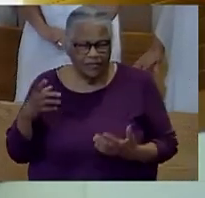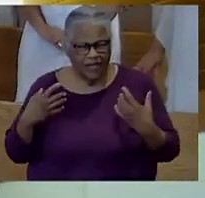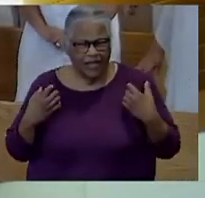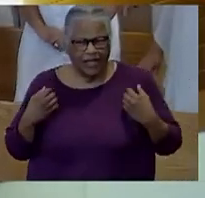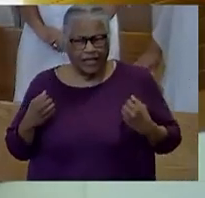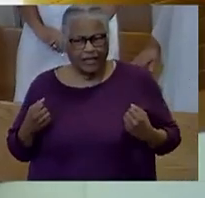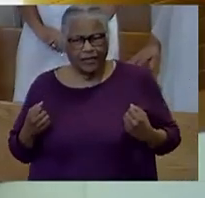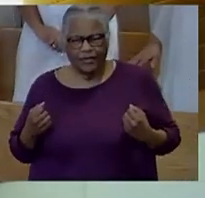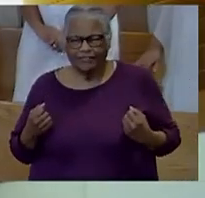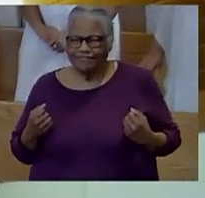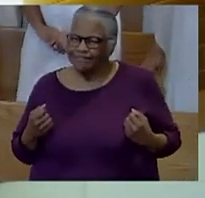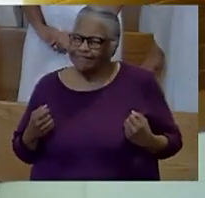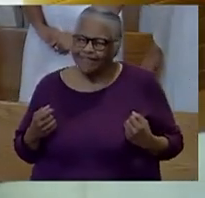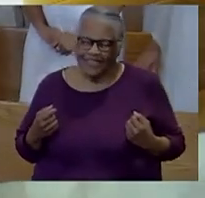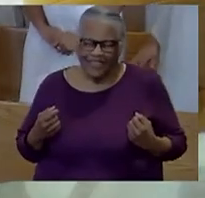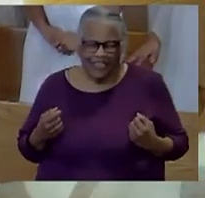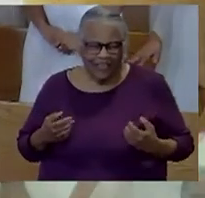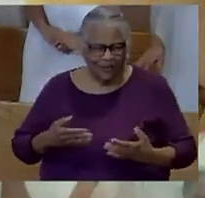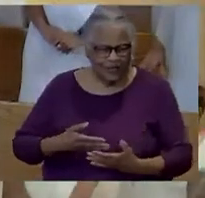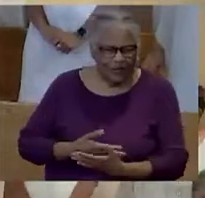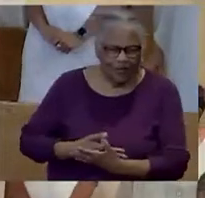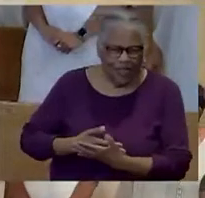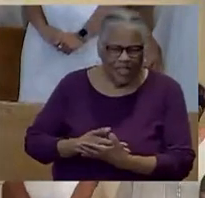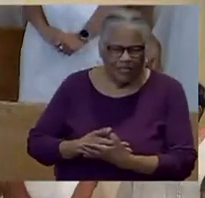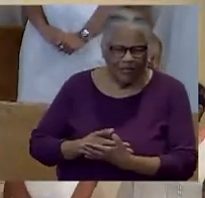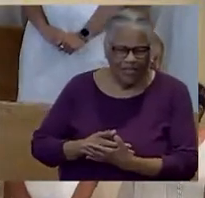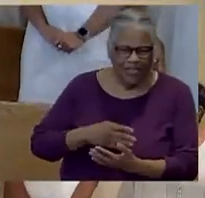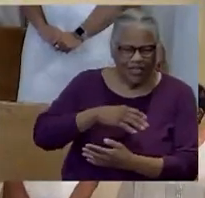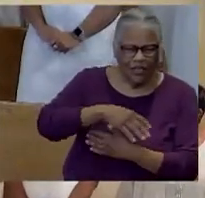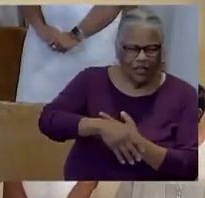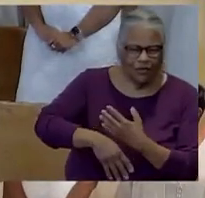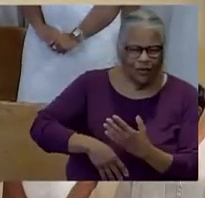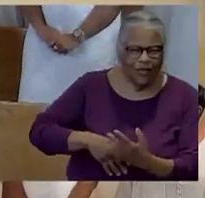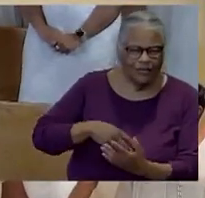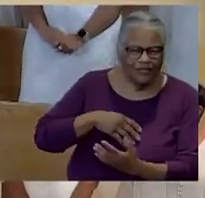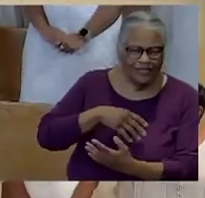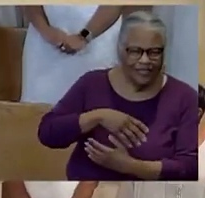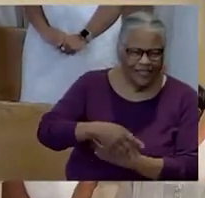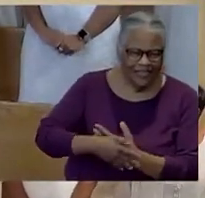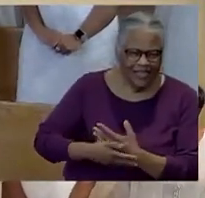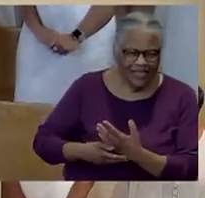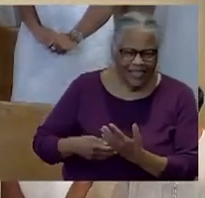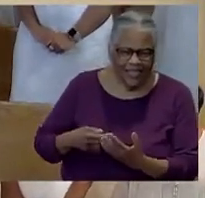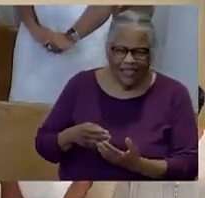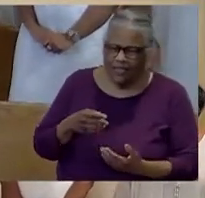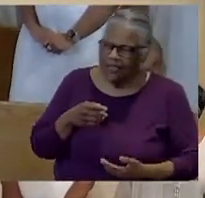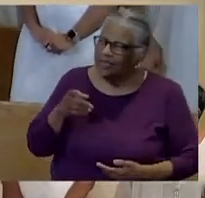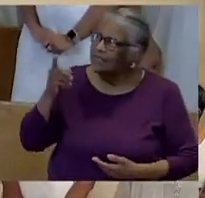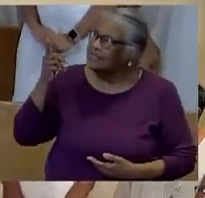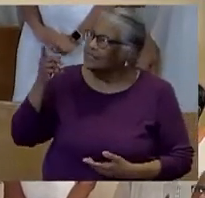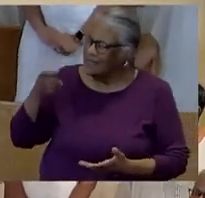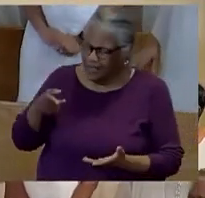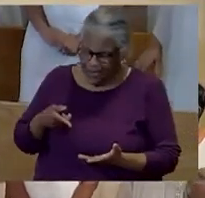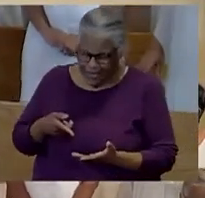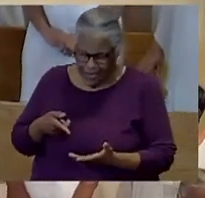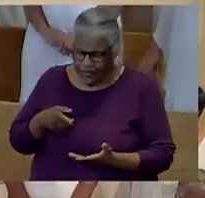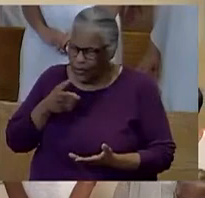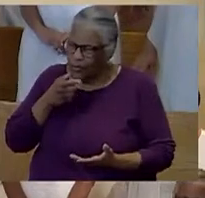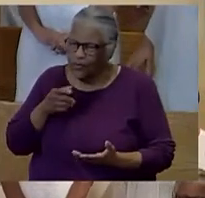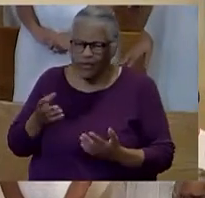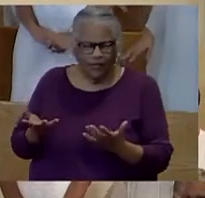his mother's shawl, just a child. Is this who we've waited for?